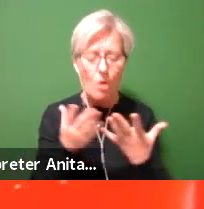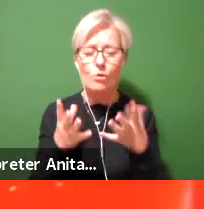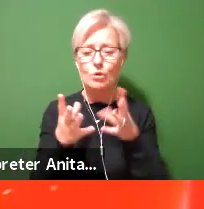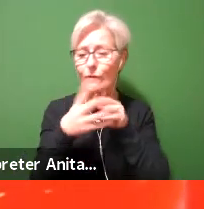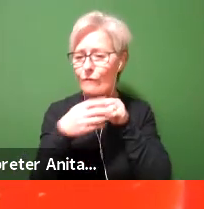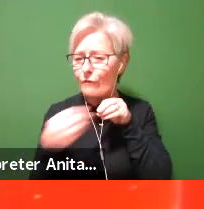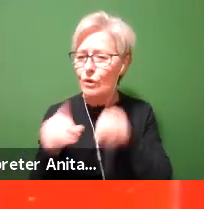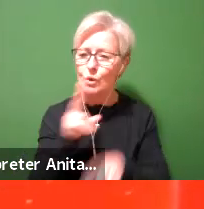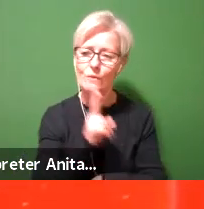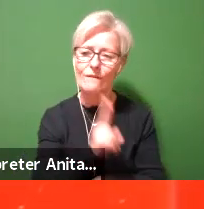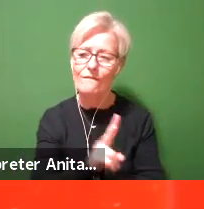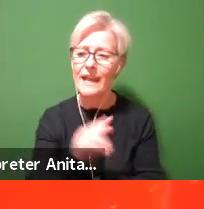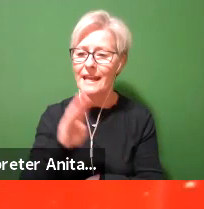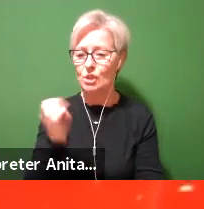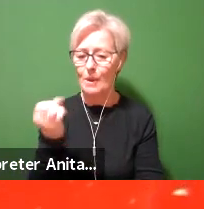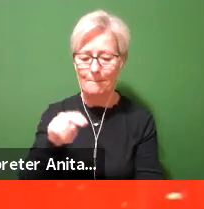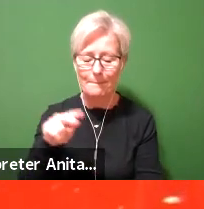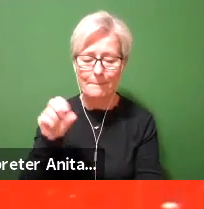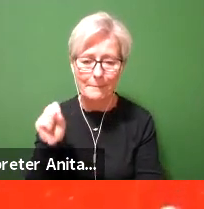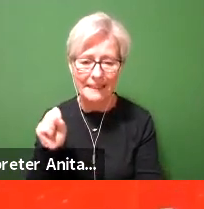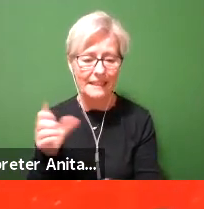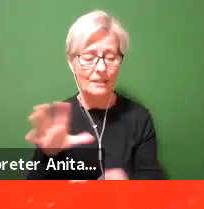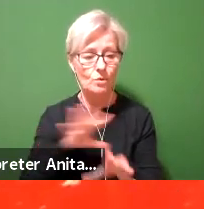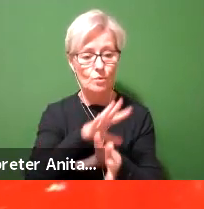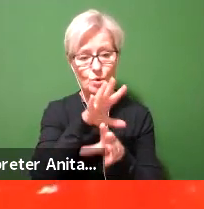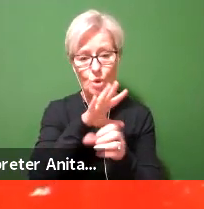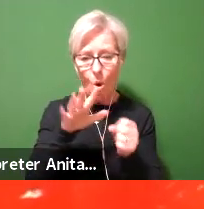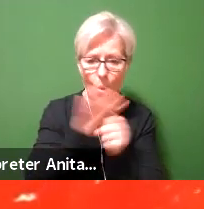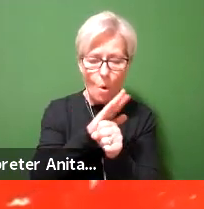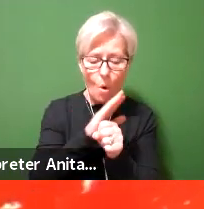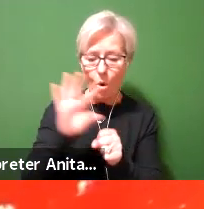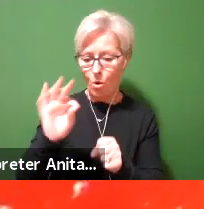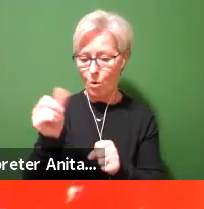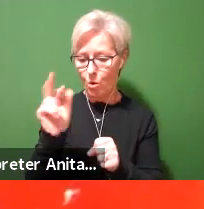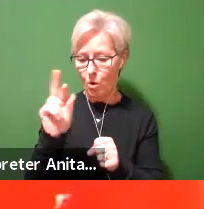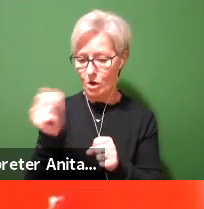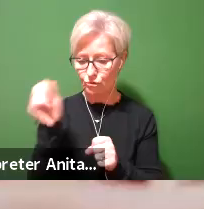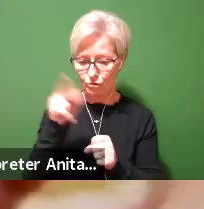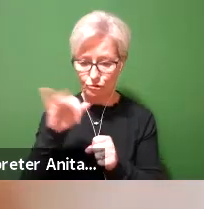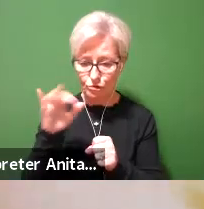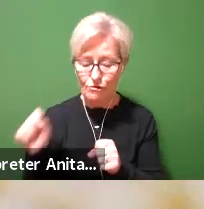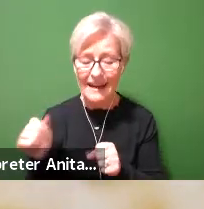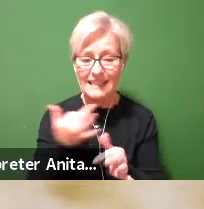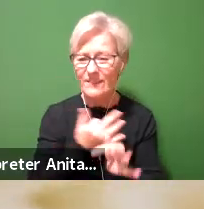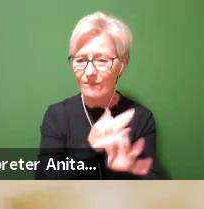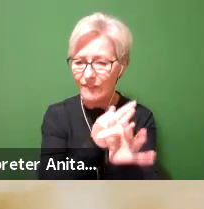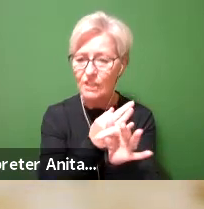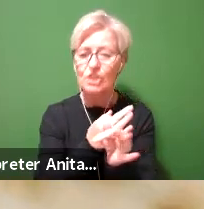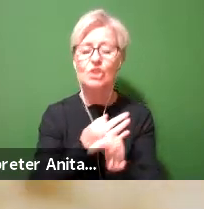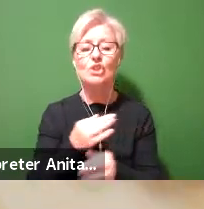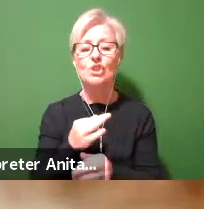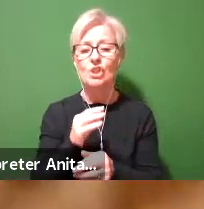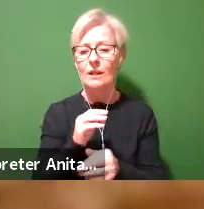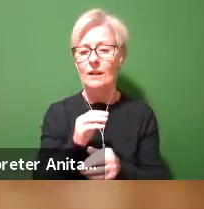whole grains, and it's high in fiber. It includes fish, unsaturated fats like olive oil, with a low intake of lean